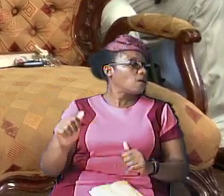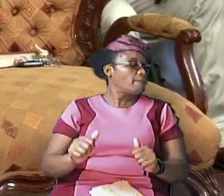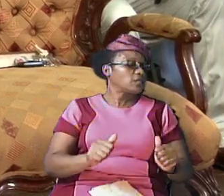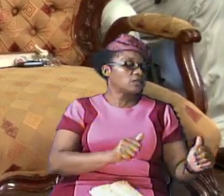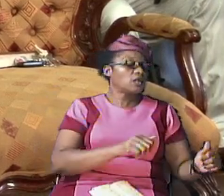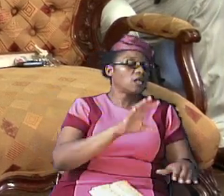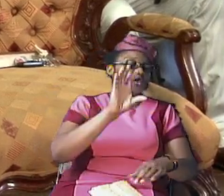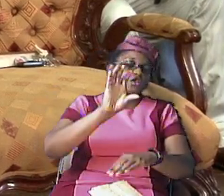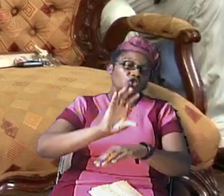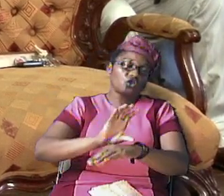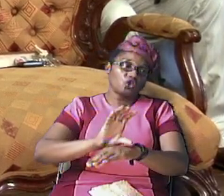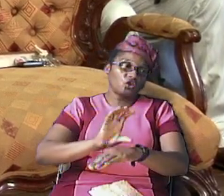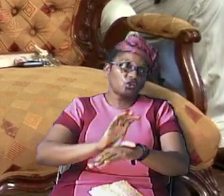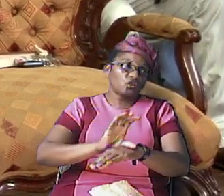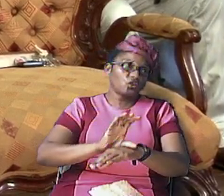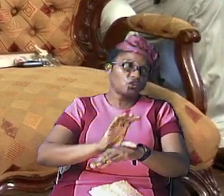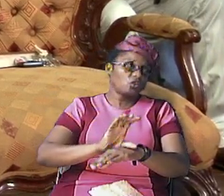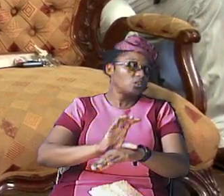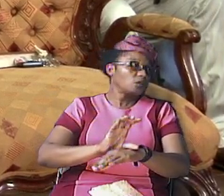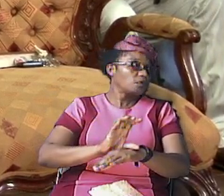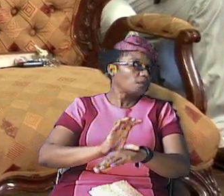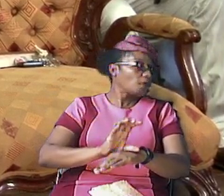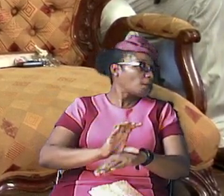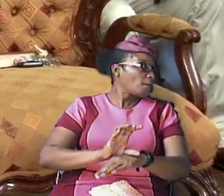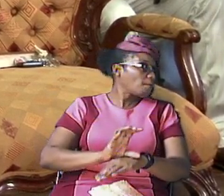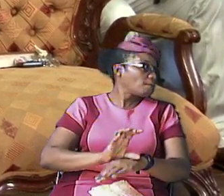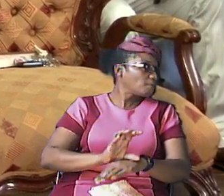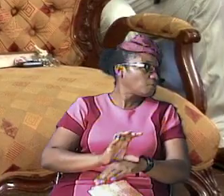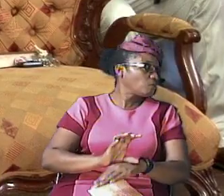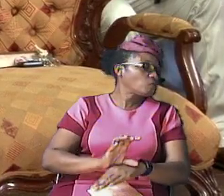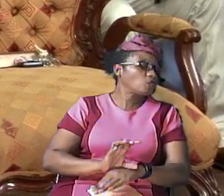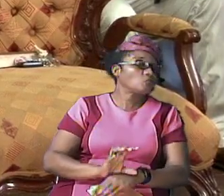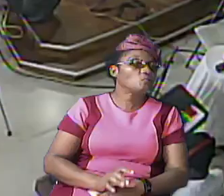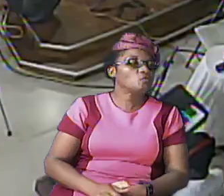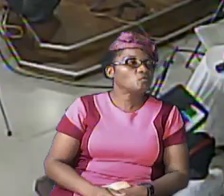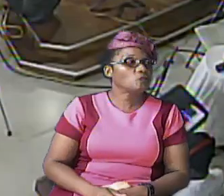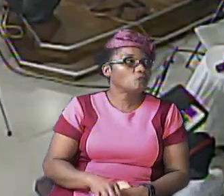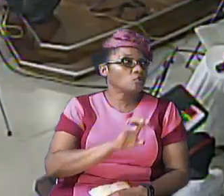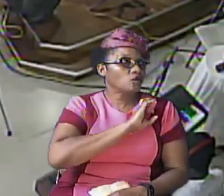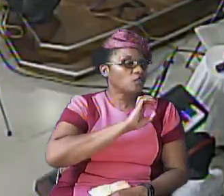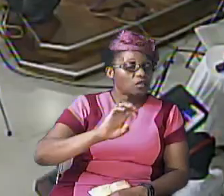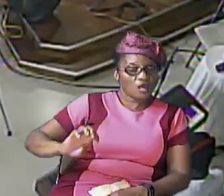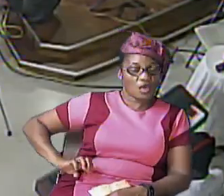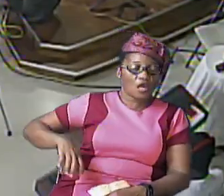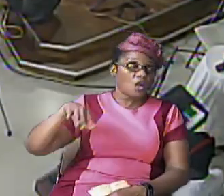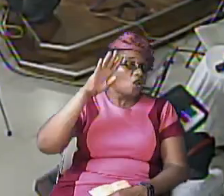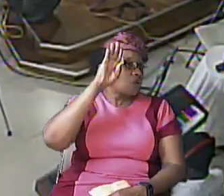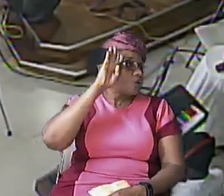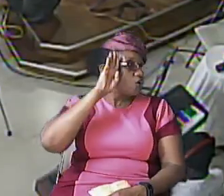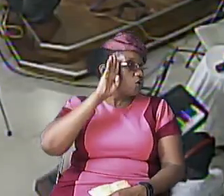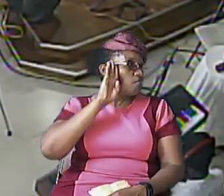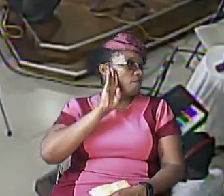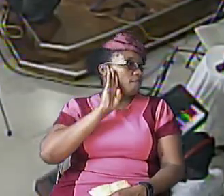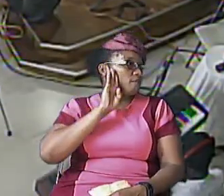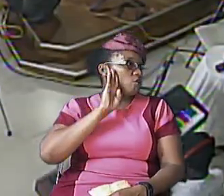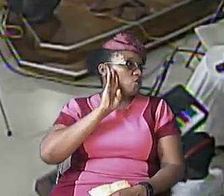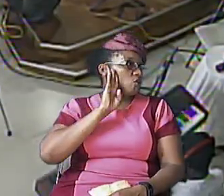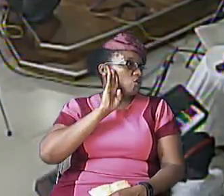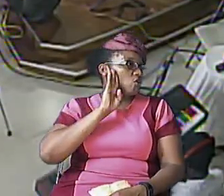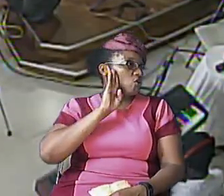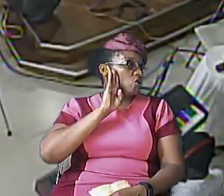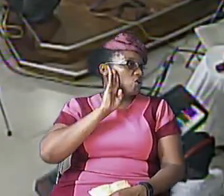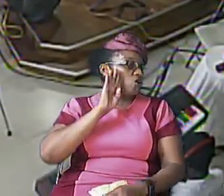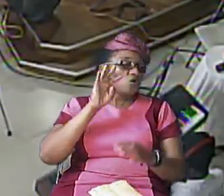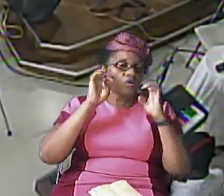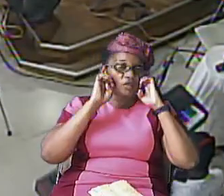here in Jamaica, along traveling with, amen, Elder Brown, amen, with Evangelist Weir.